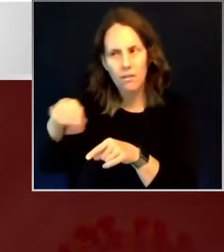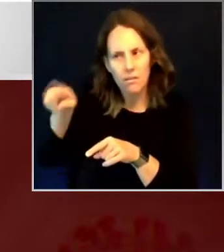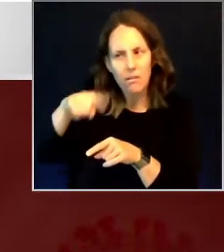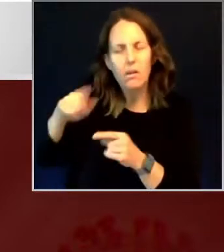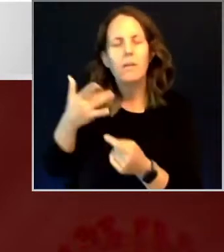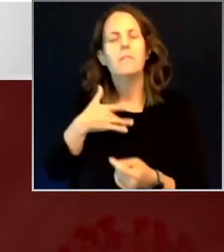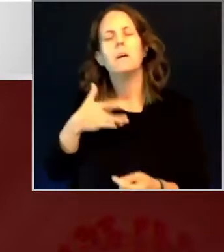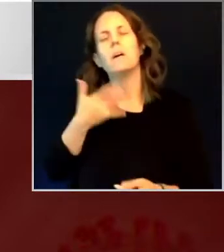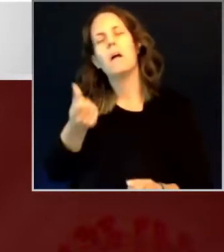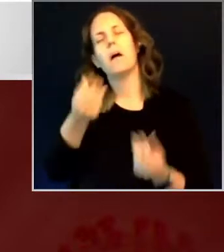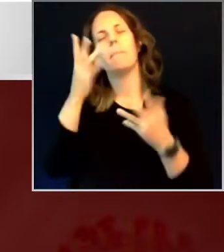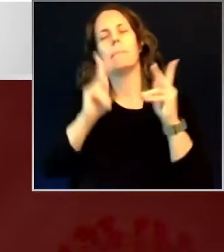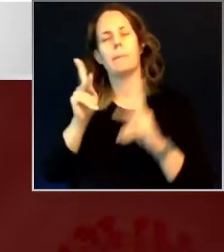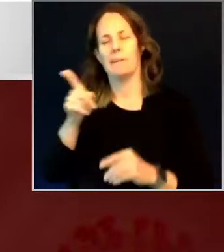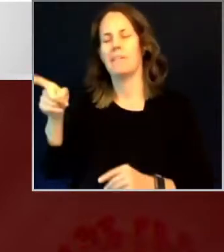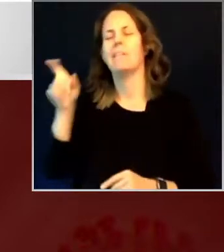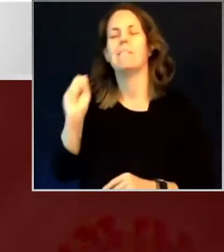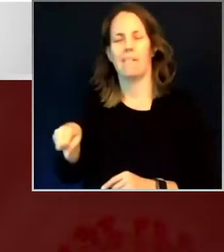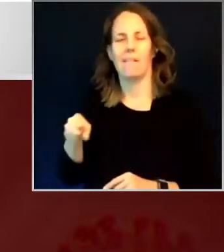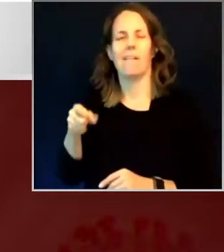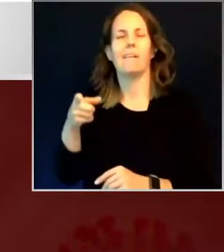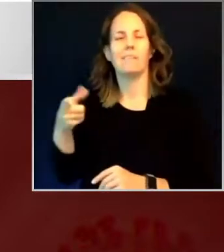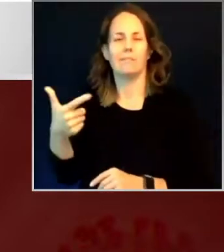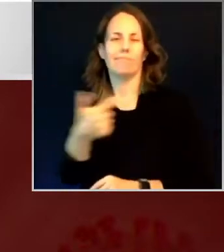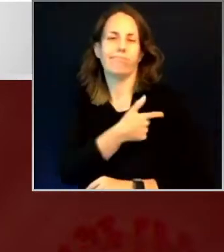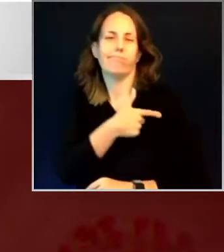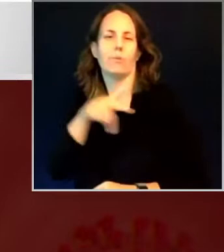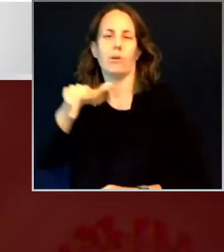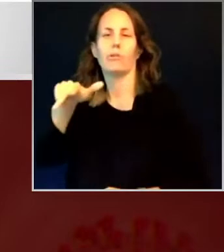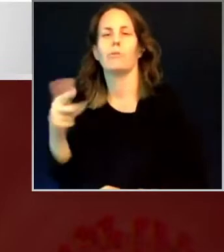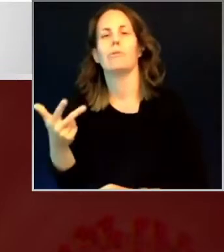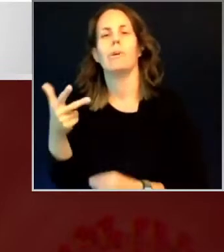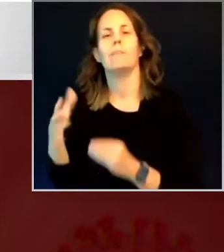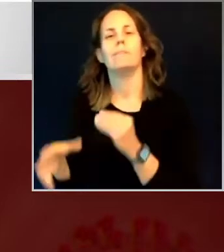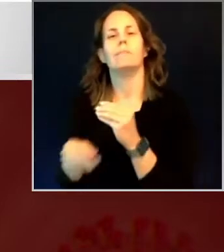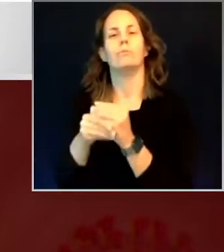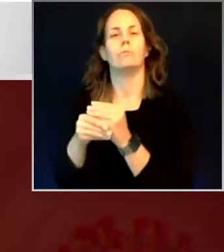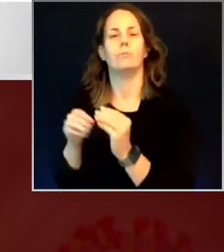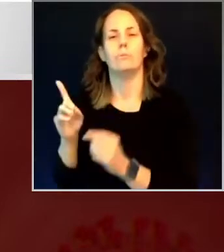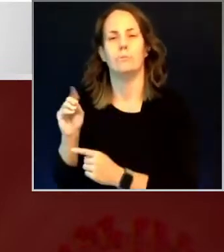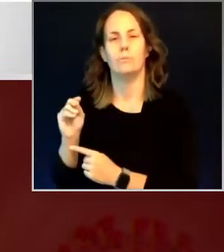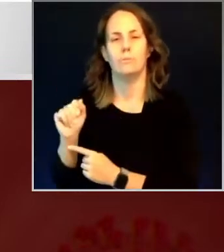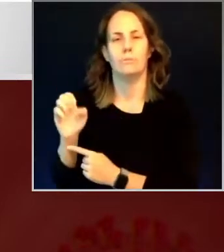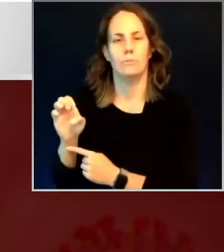on third COVID-19 shots? Thanks.